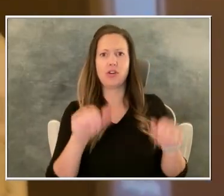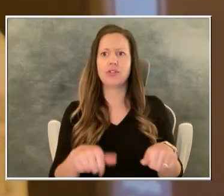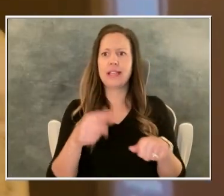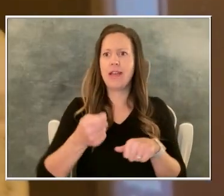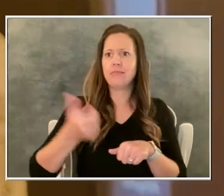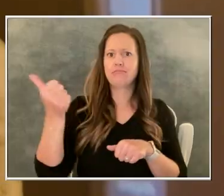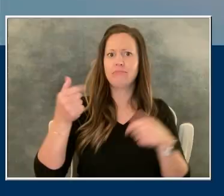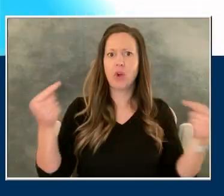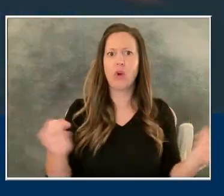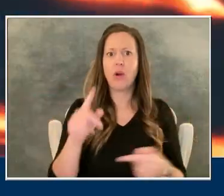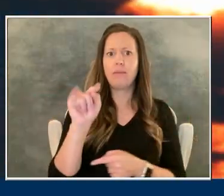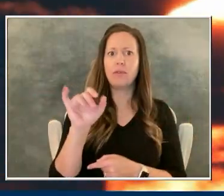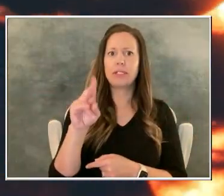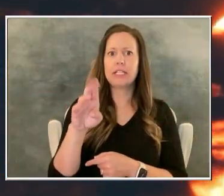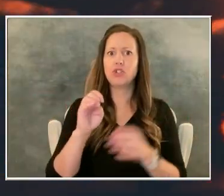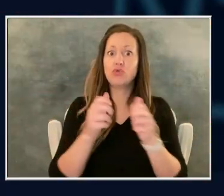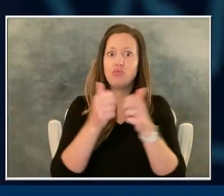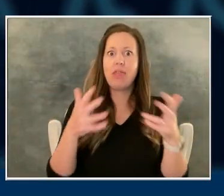surgery.